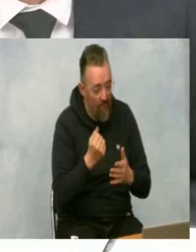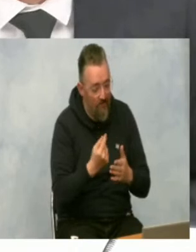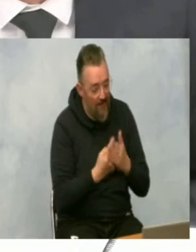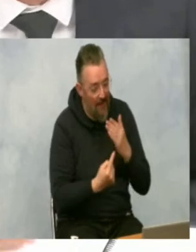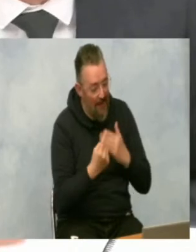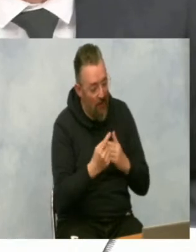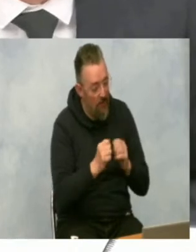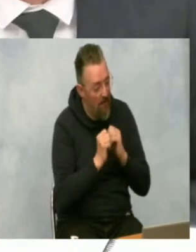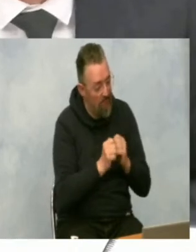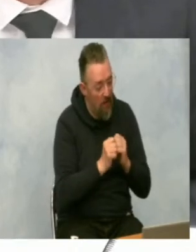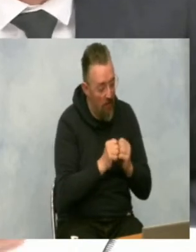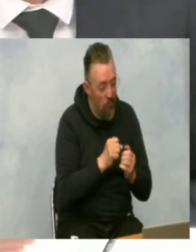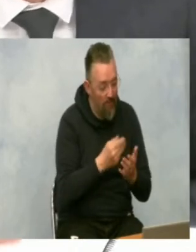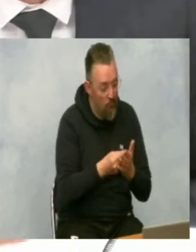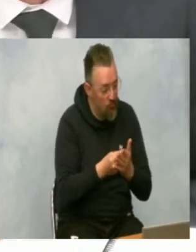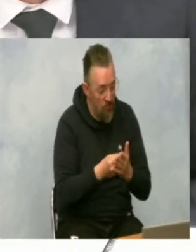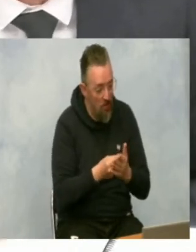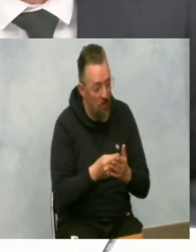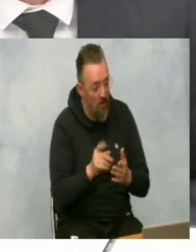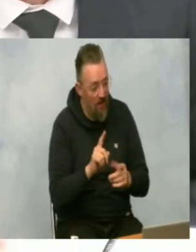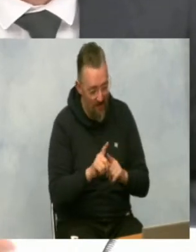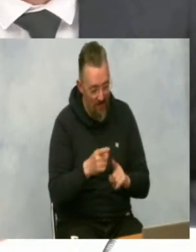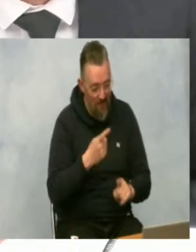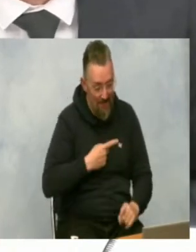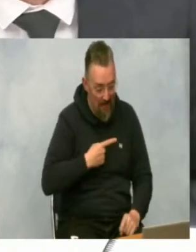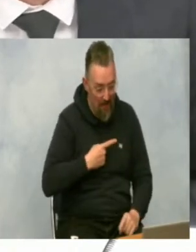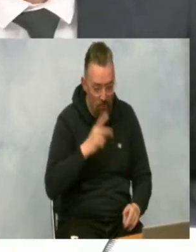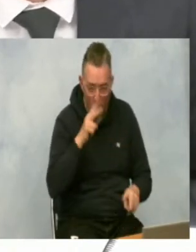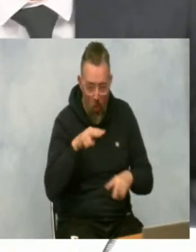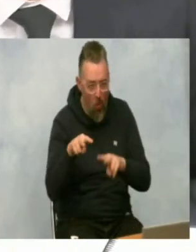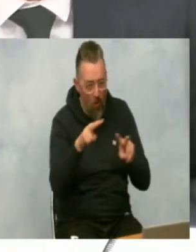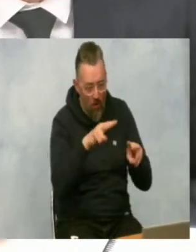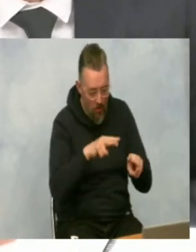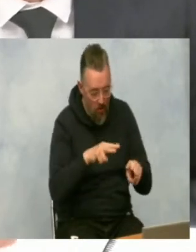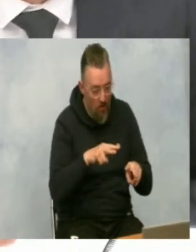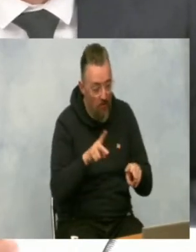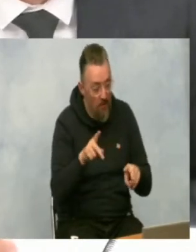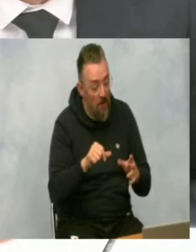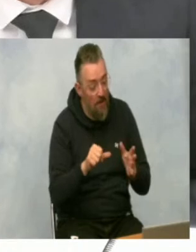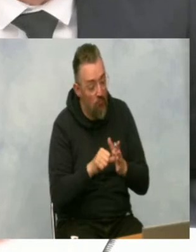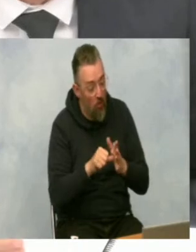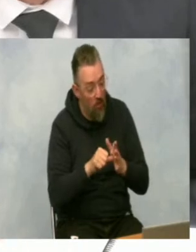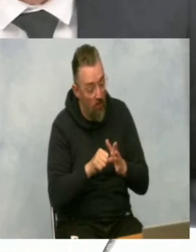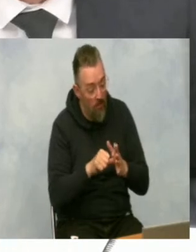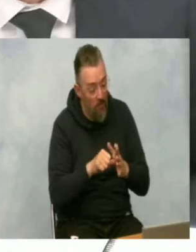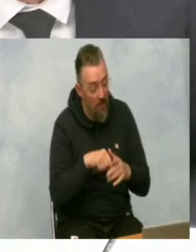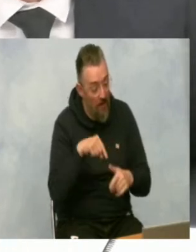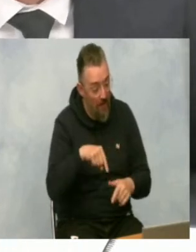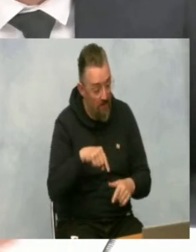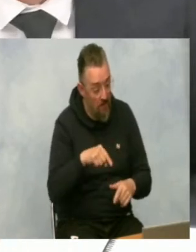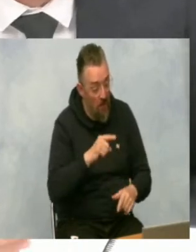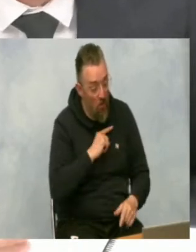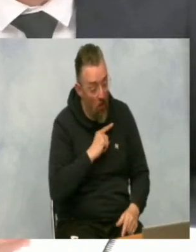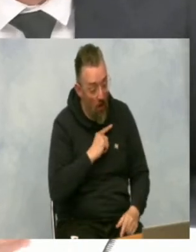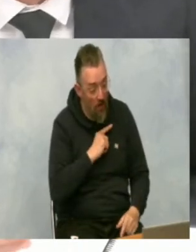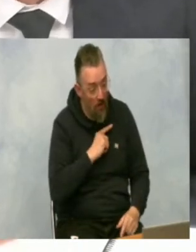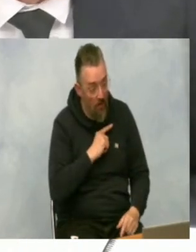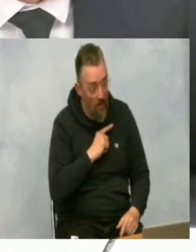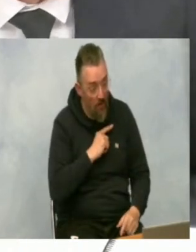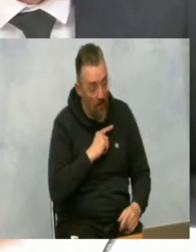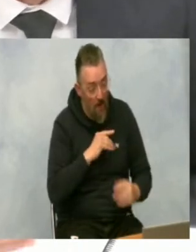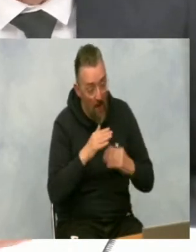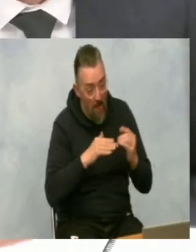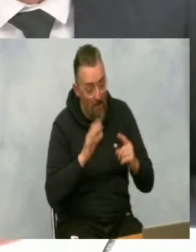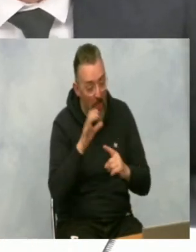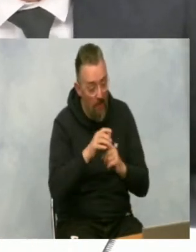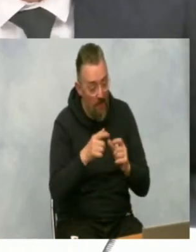valuation done. We have registered valuers, including myself, who would look at the property. The difficulty with this is that because of the nature of the property as